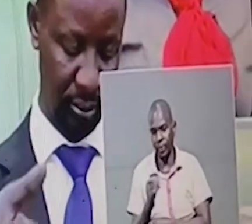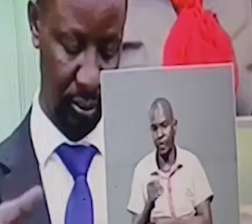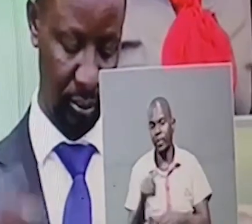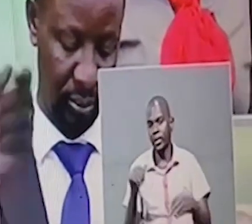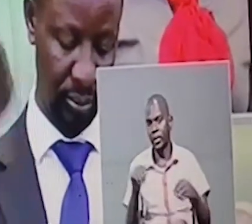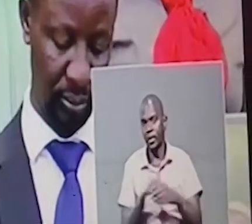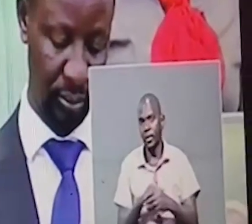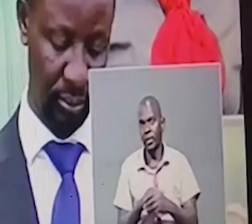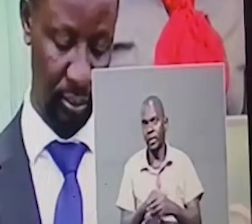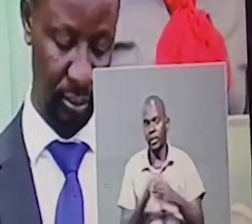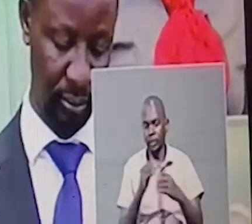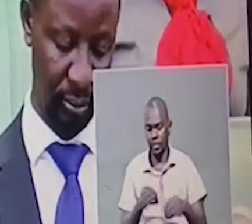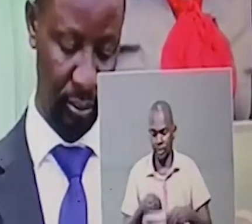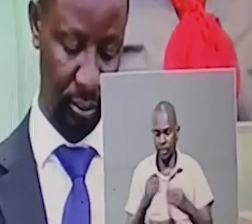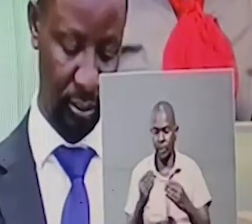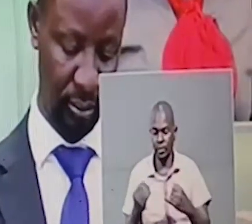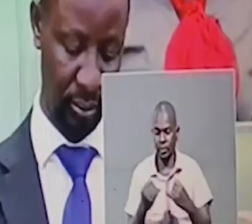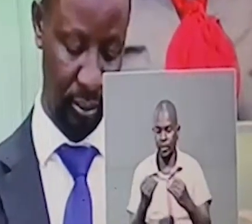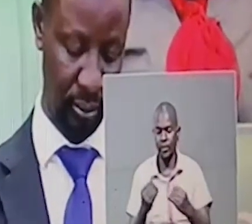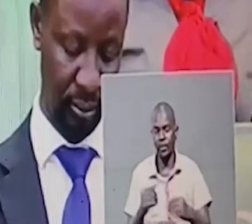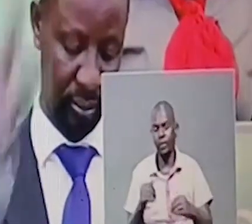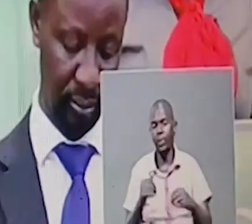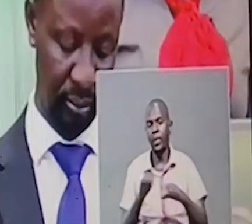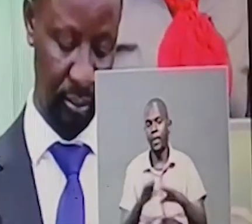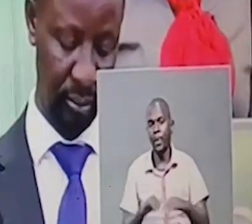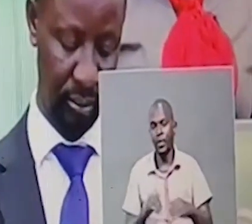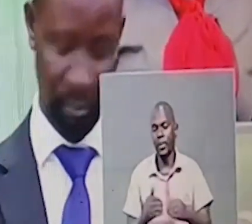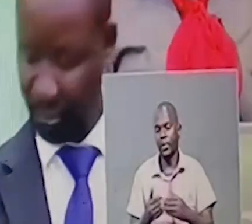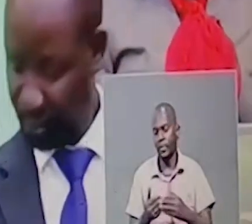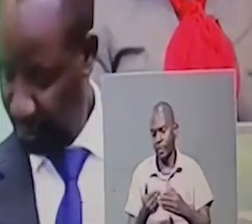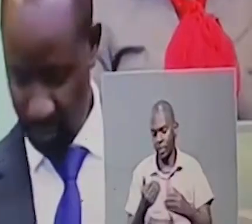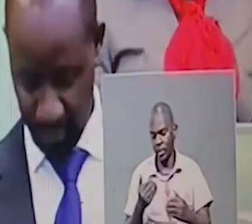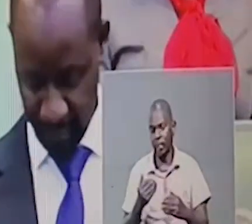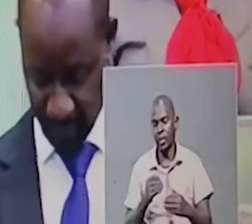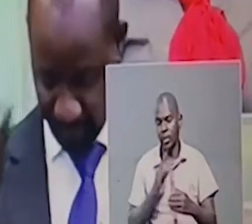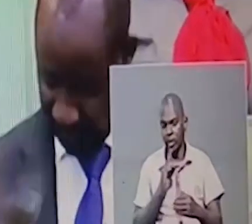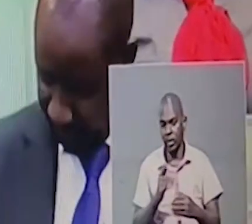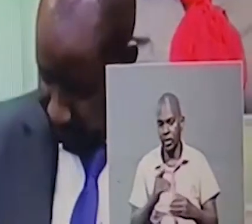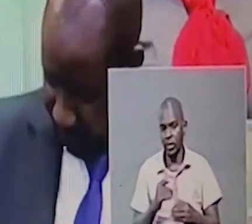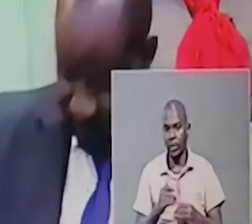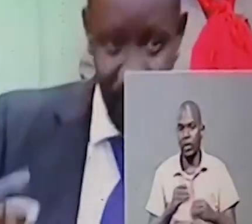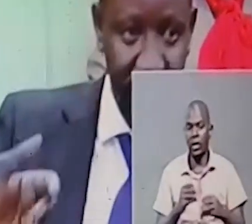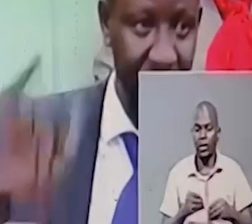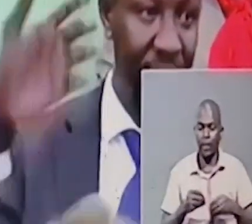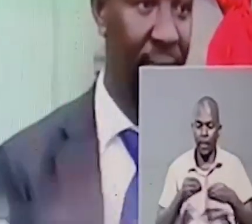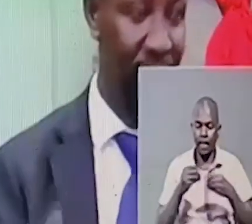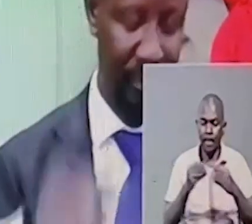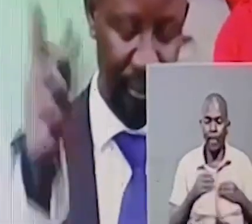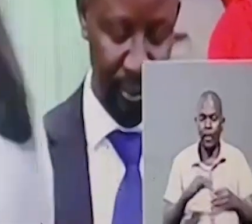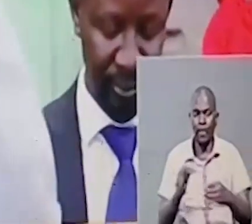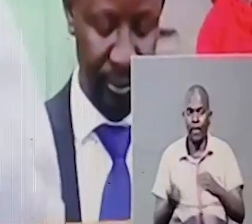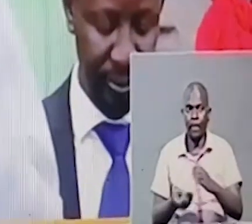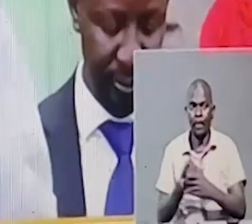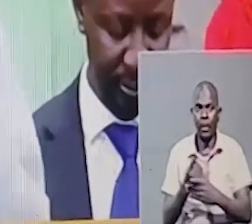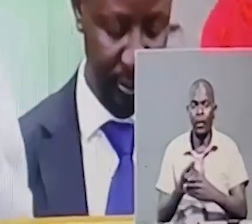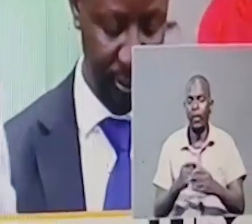moved or gave a notice to the House earlier on to warrant that he should be entitled to opportunities